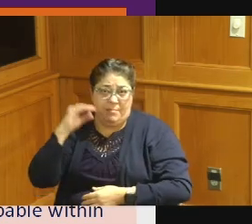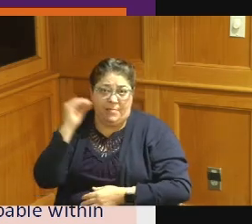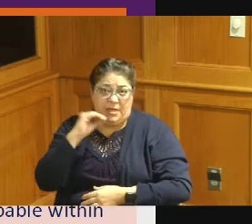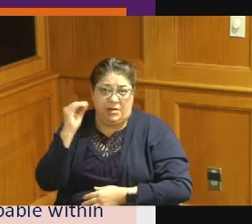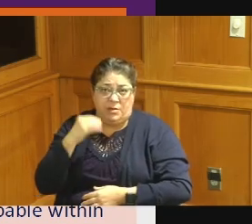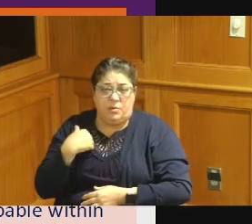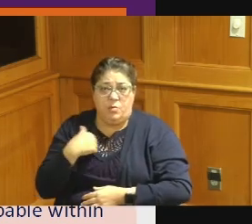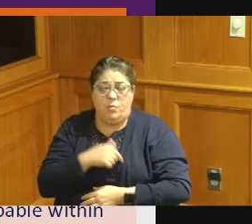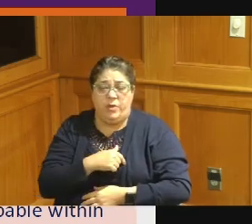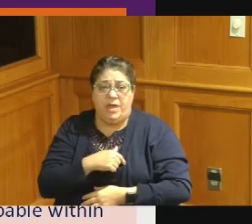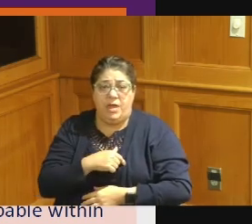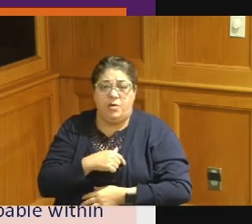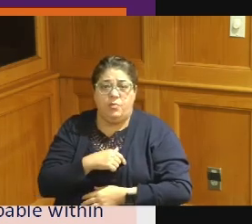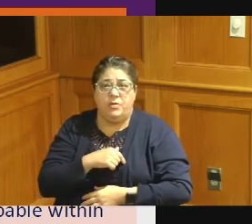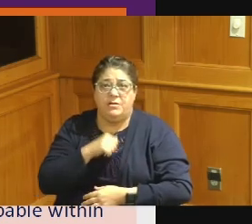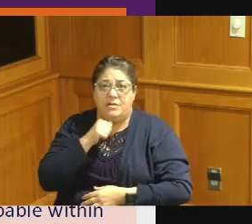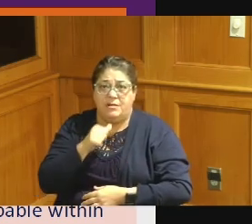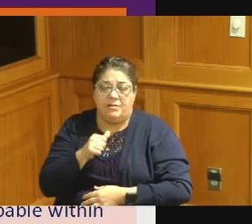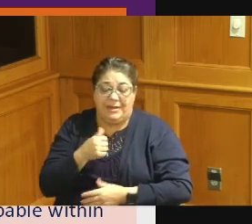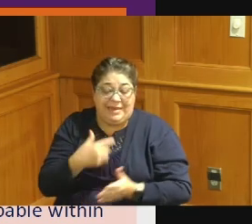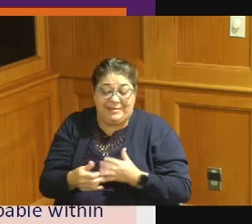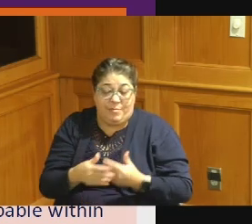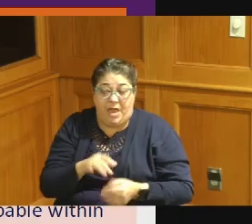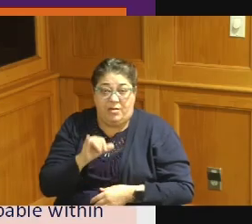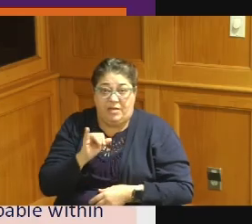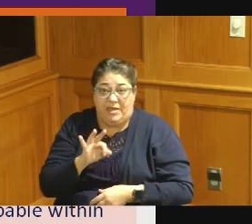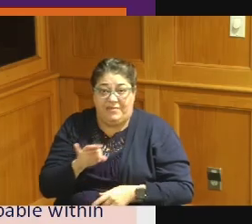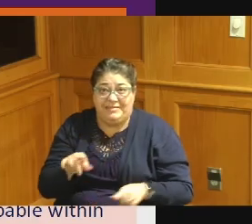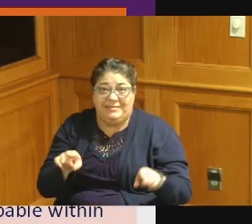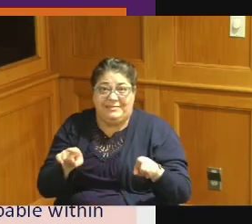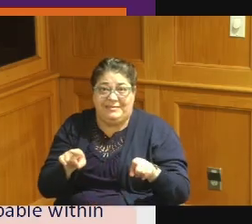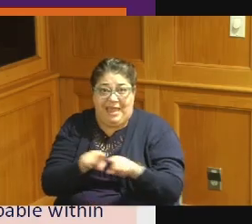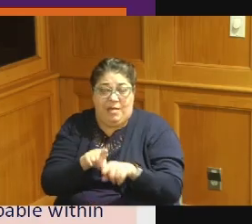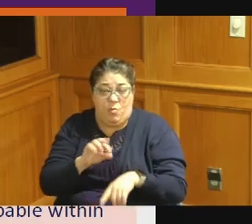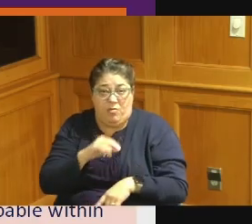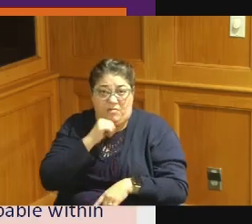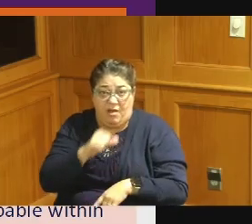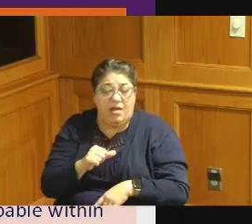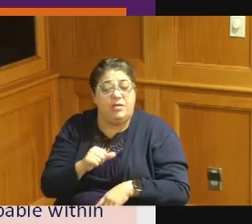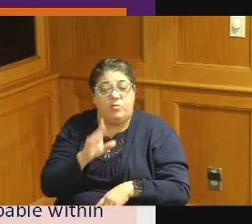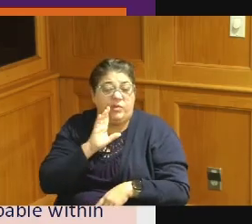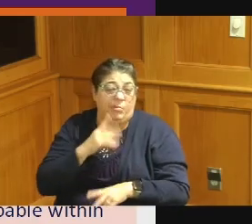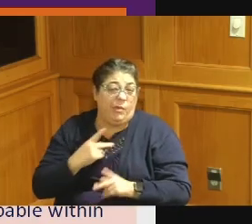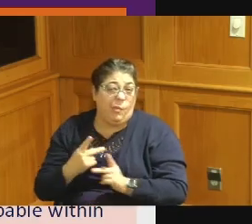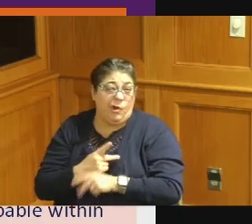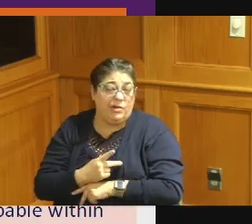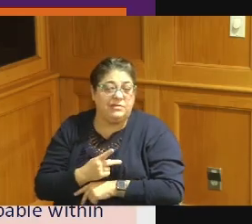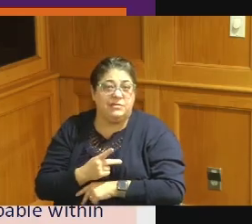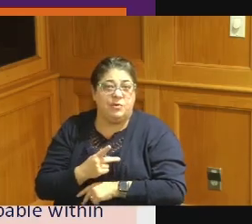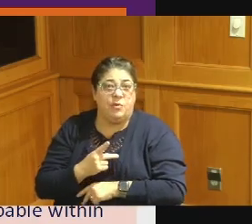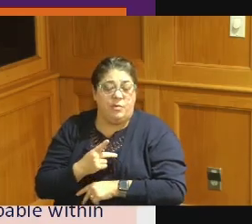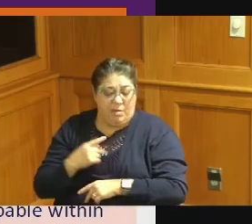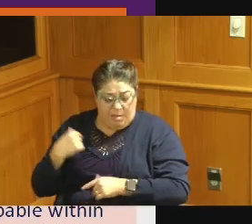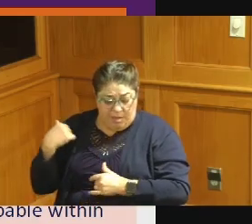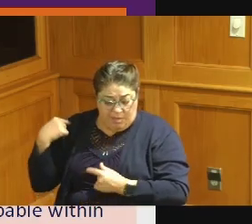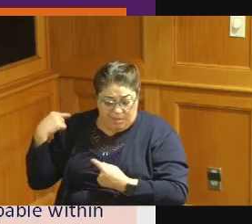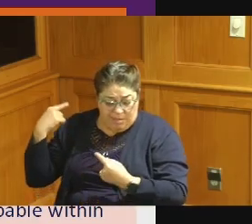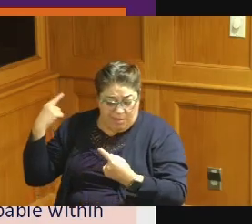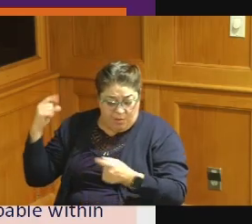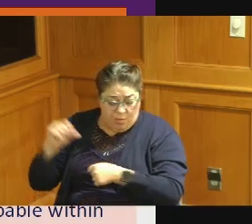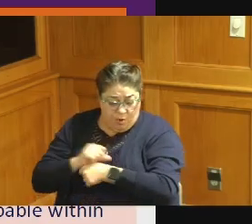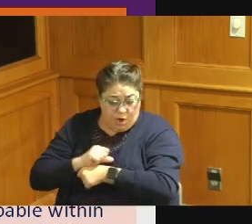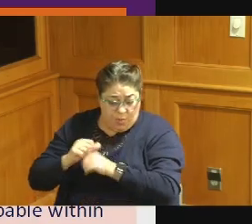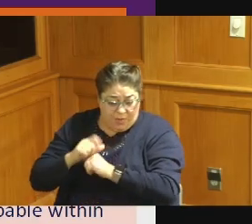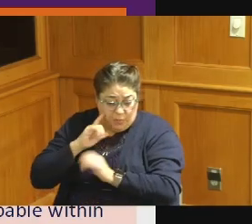we would be not only in the exact same spot we're in right now, we actually would probably be in a worse spot, because we've spent all this time working with these projects